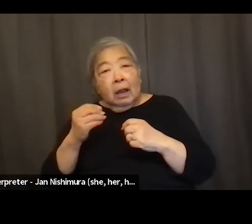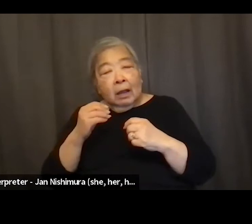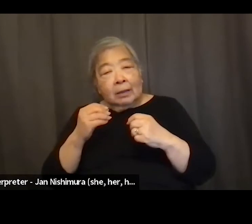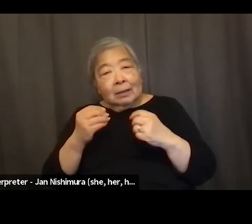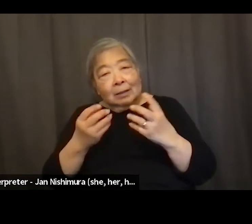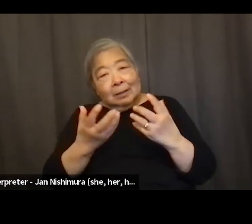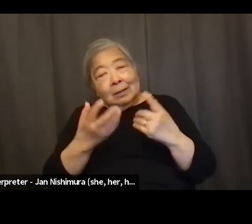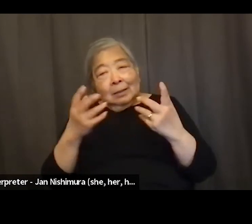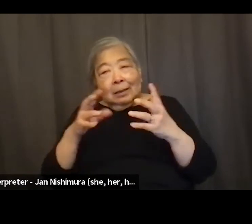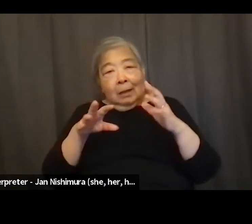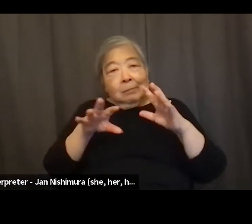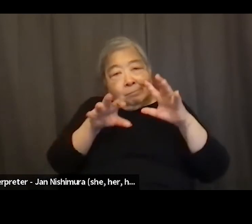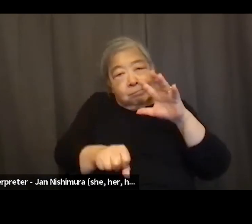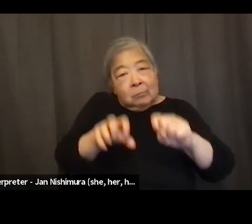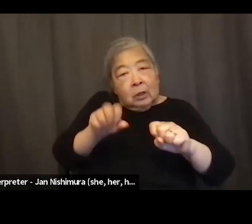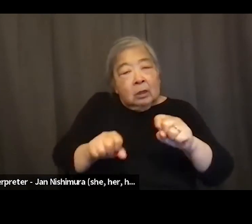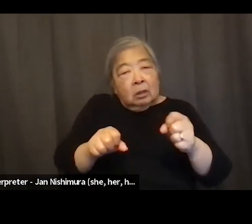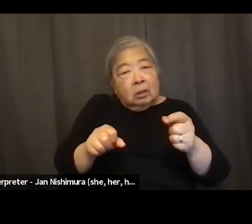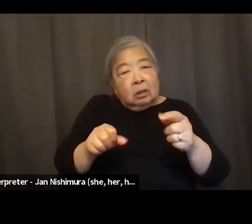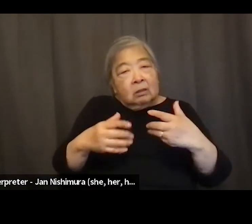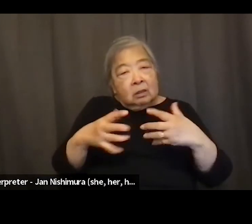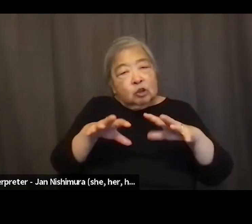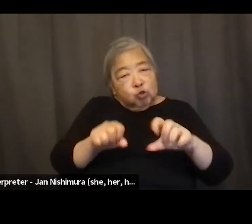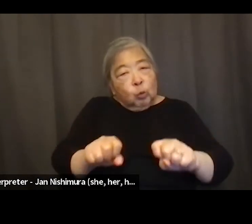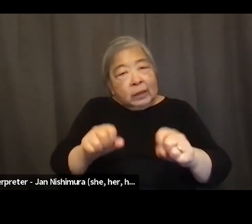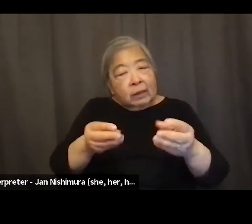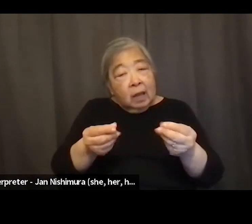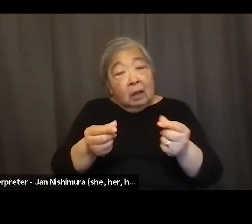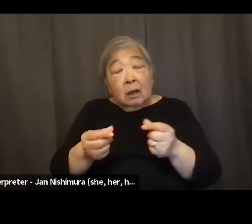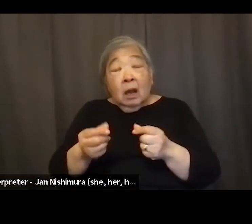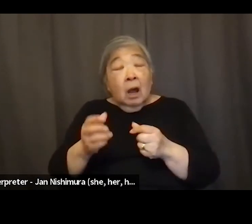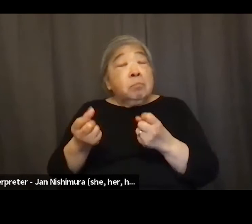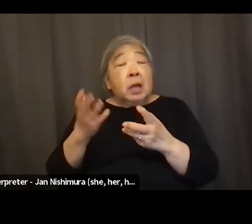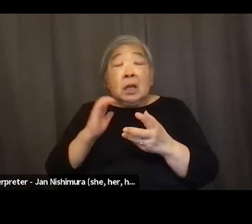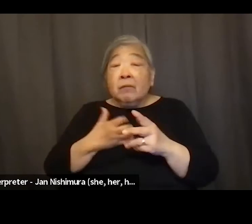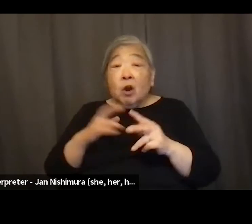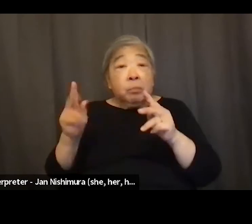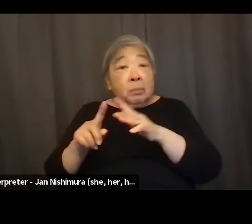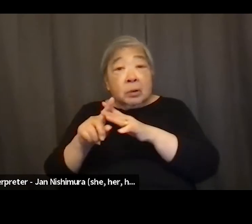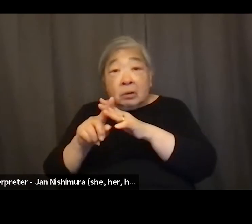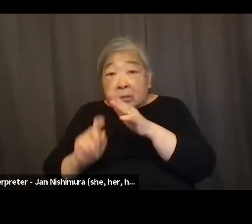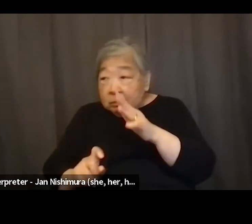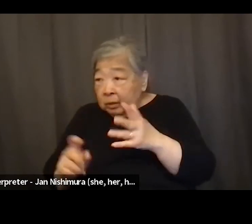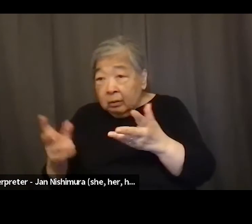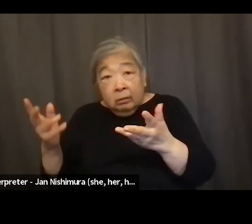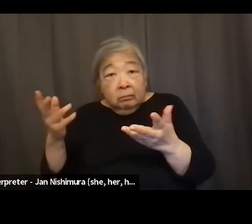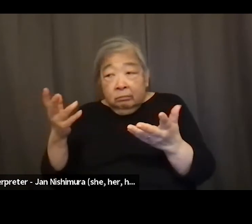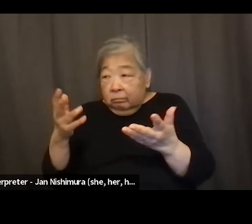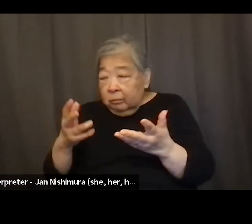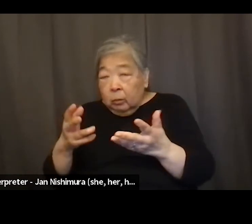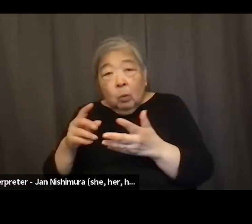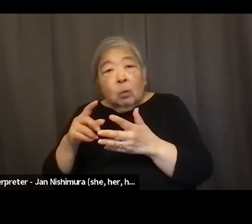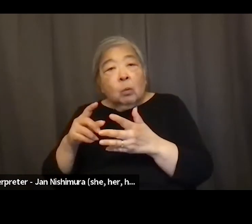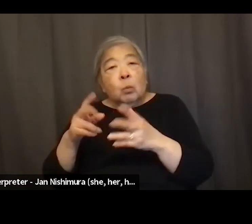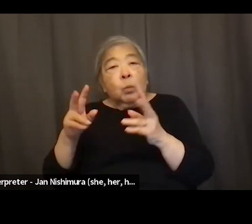ongoing land dispossession, that a lot of our people slip through the cracks. A lot of our people go what we call